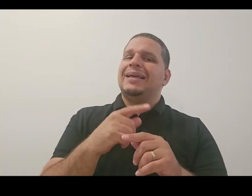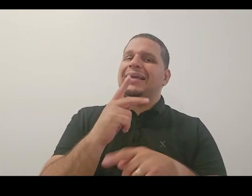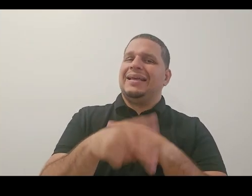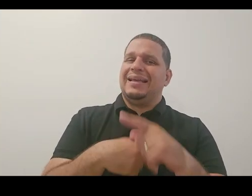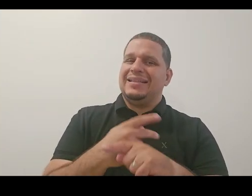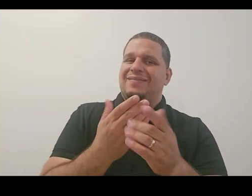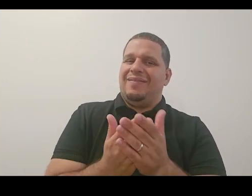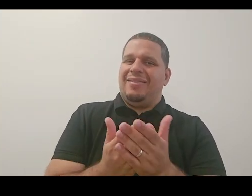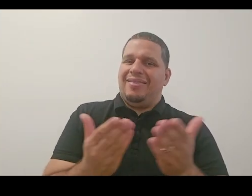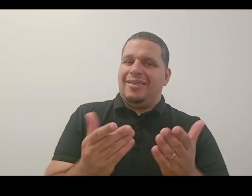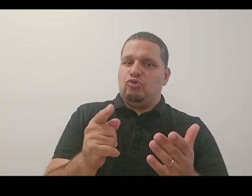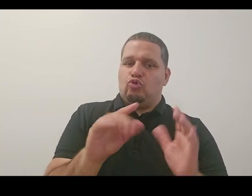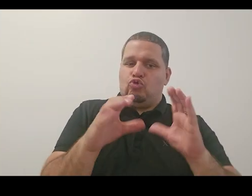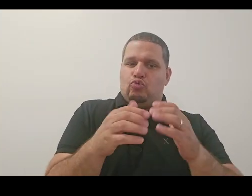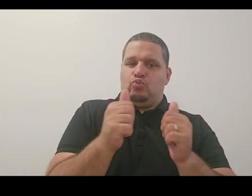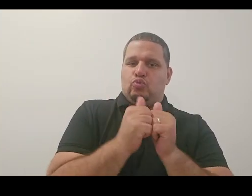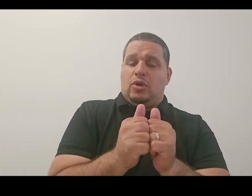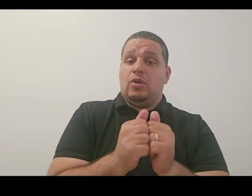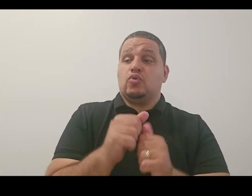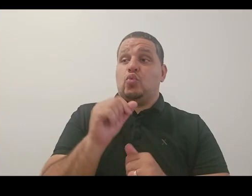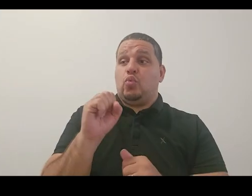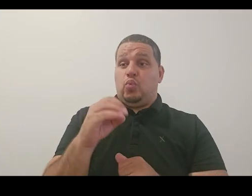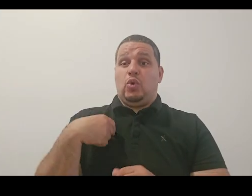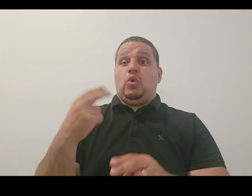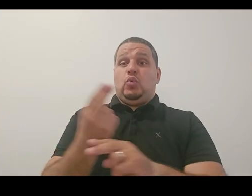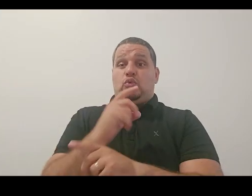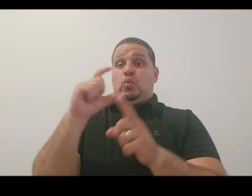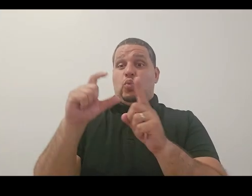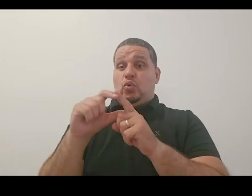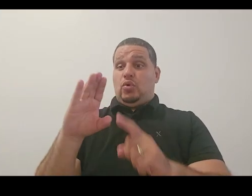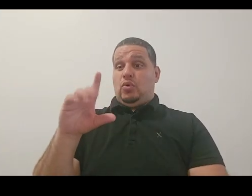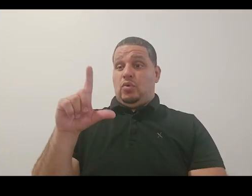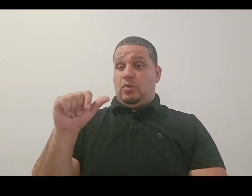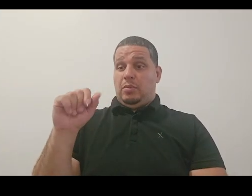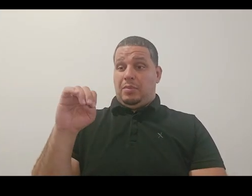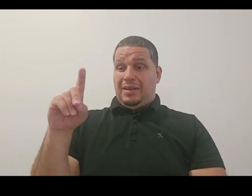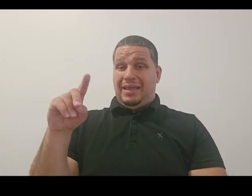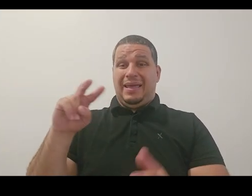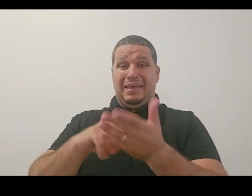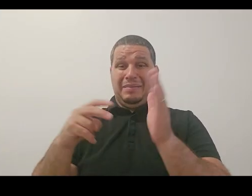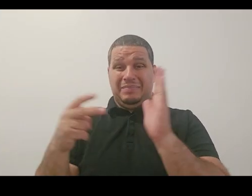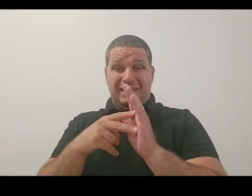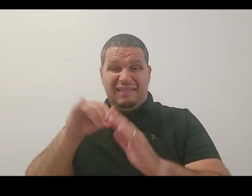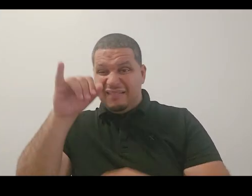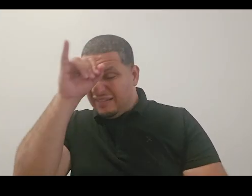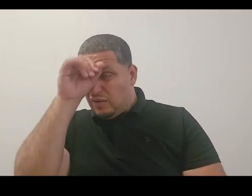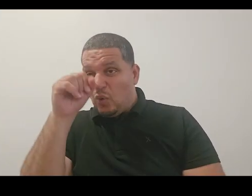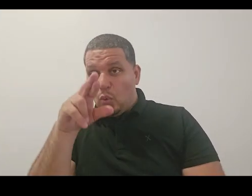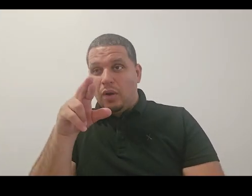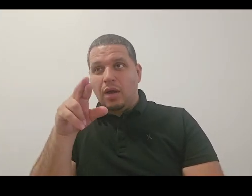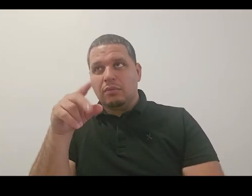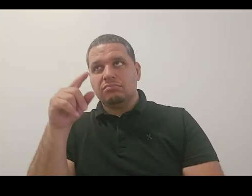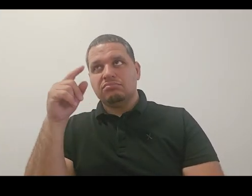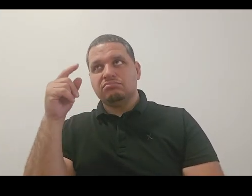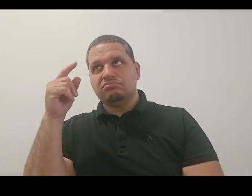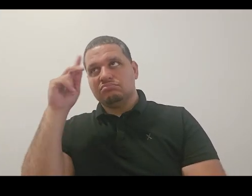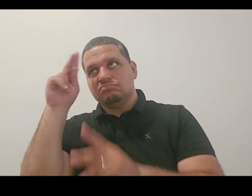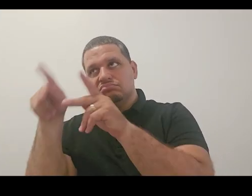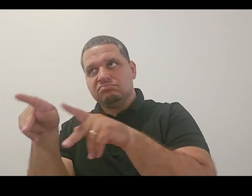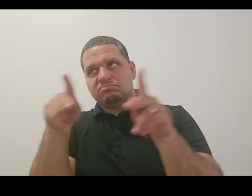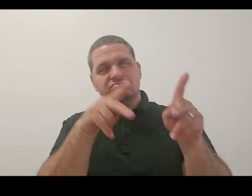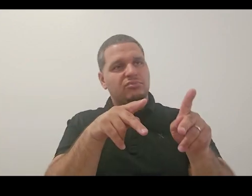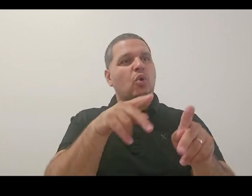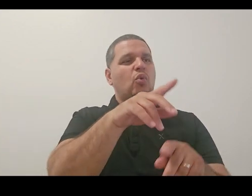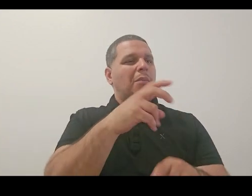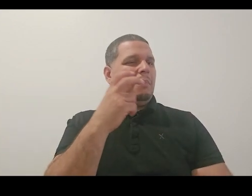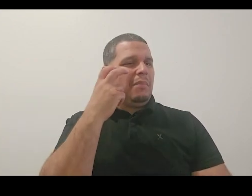group together. So the fact that you use the word blind to mean ignorant does in fact affect the way you think about blind people. We can stick